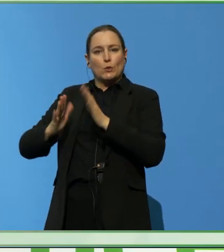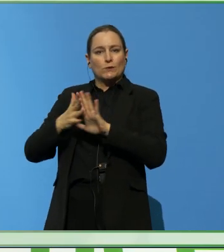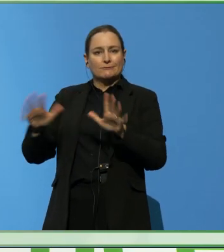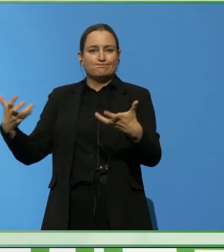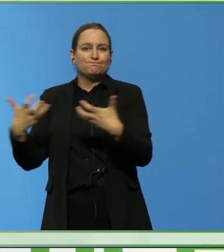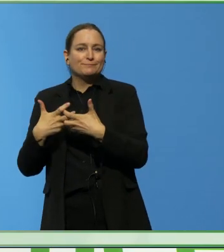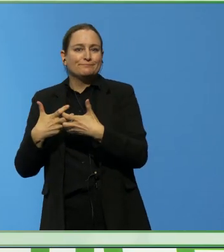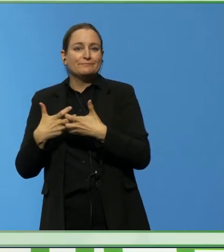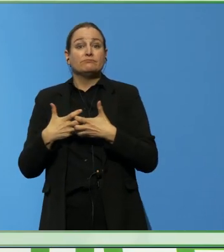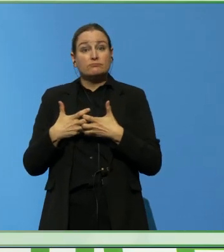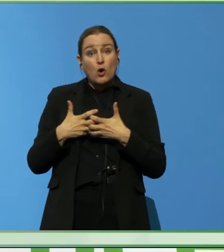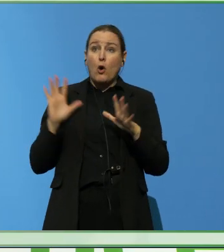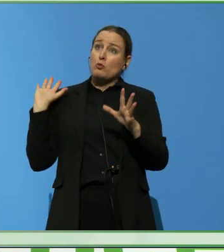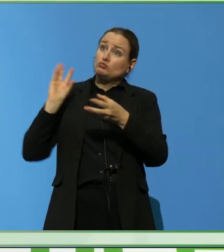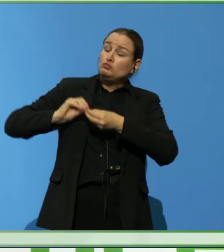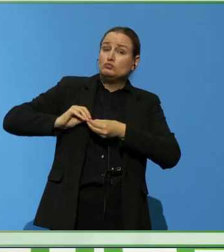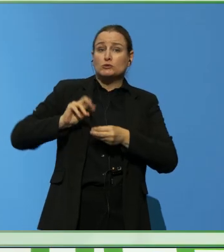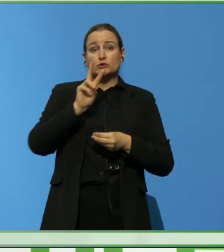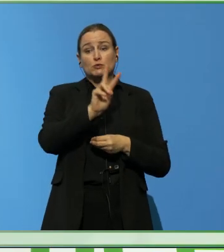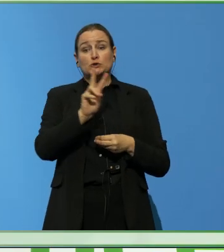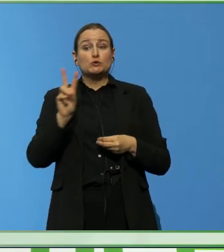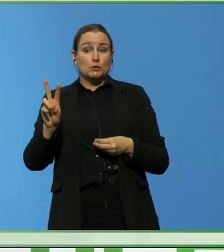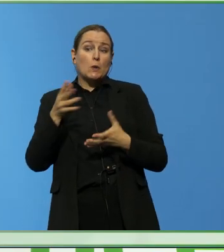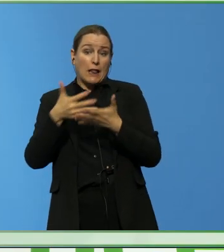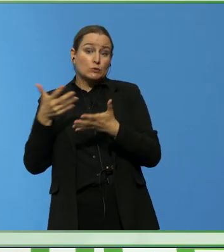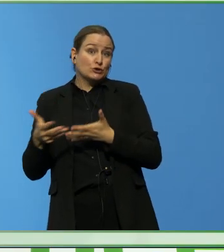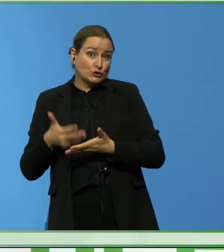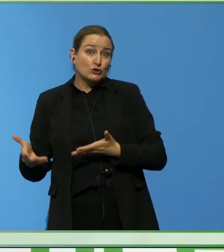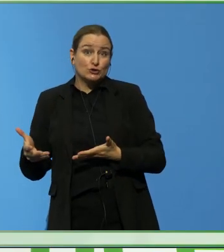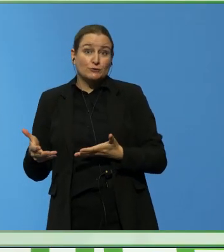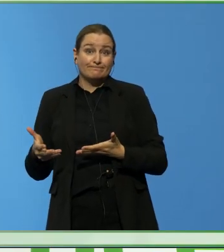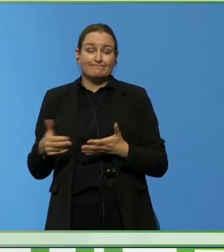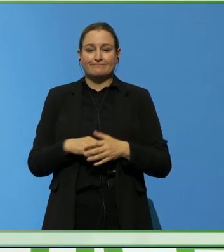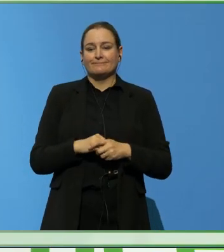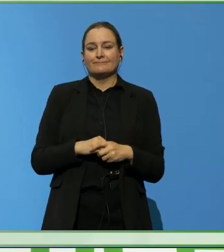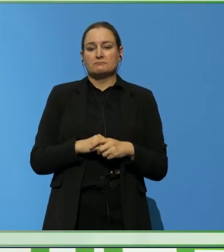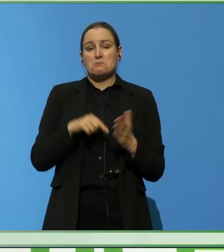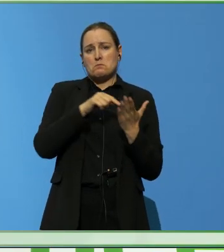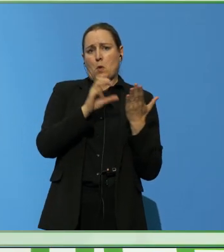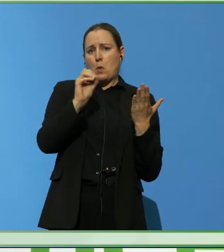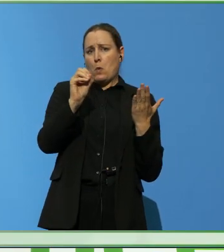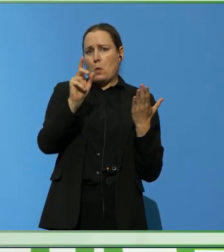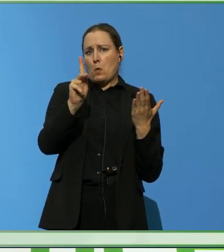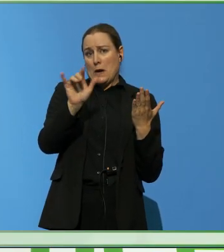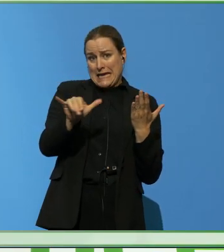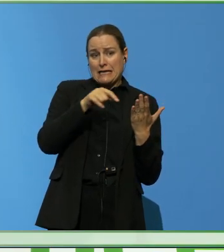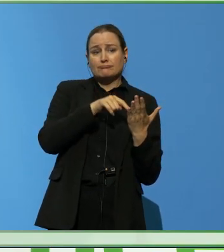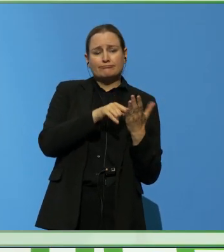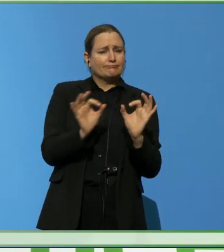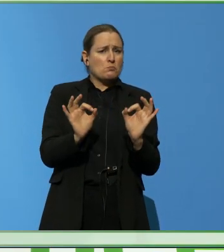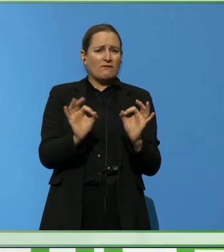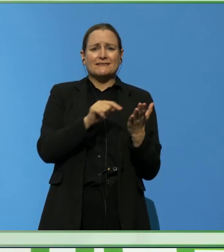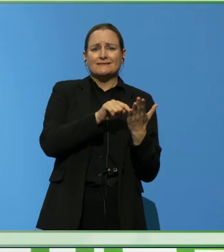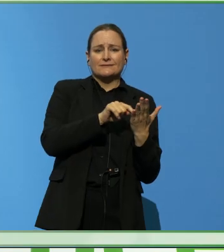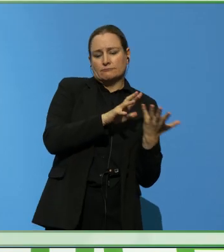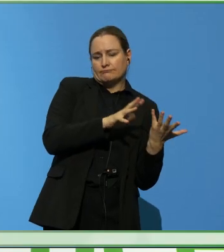The Oki app has also been adapted for tablets and computer desktops for girls who may need a larger